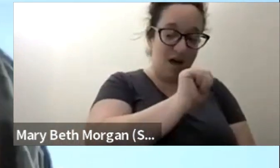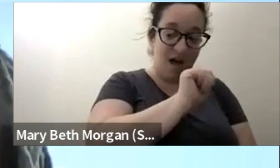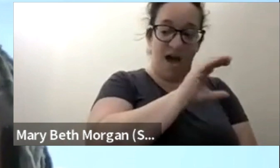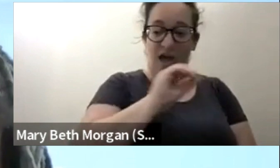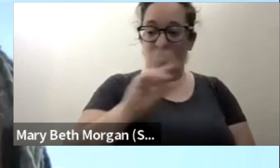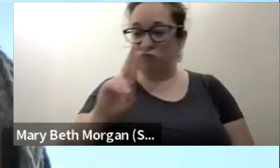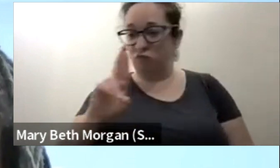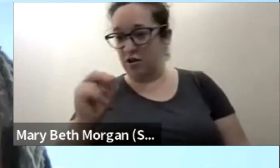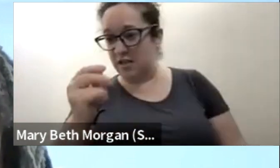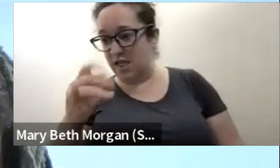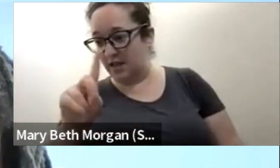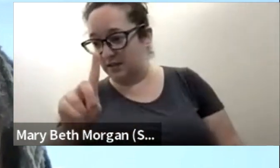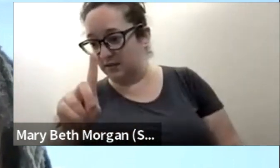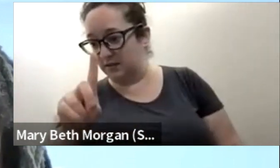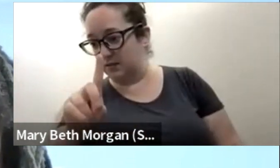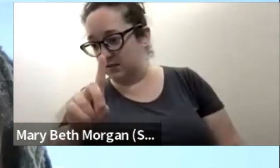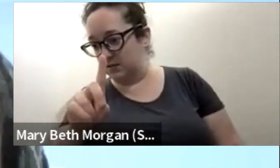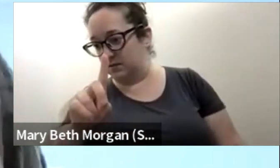civilized